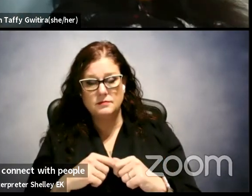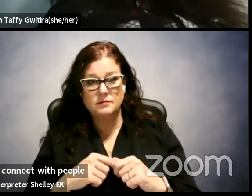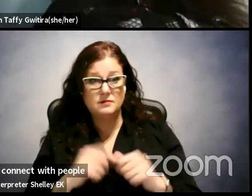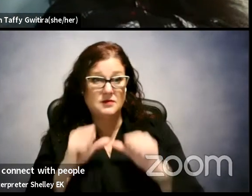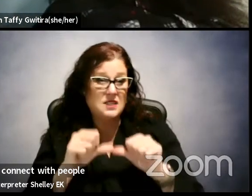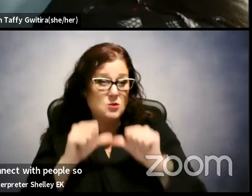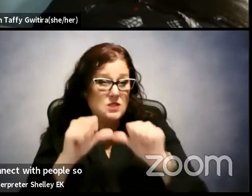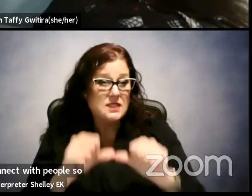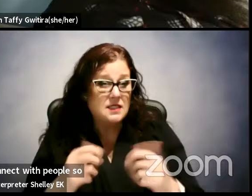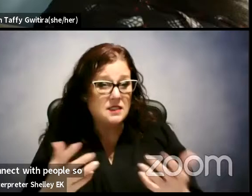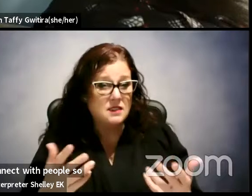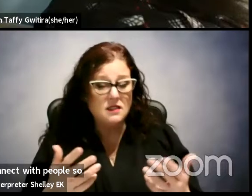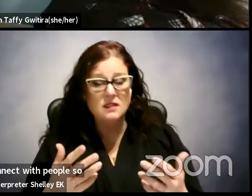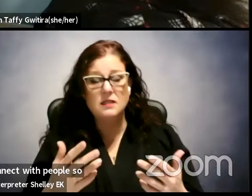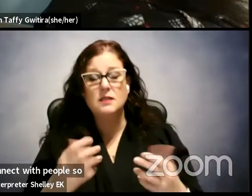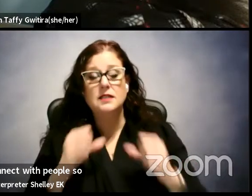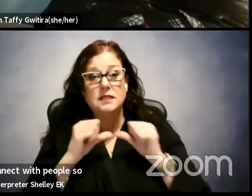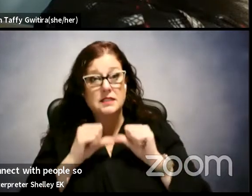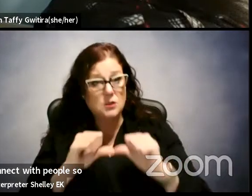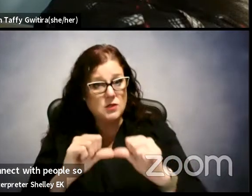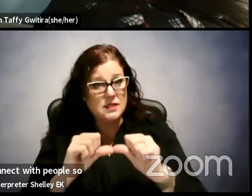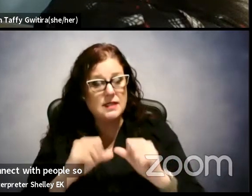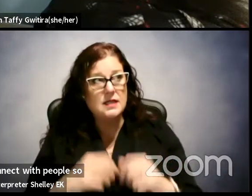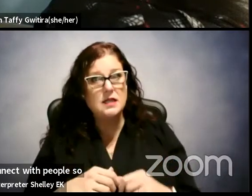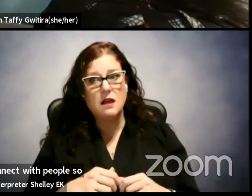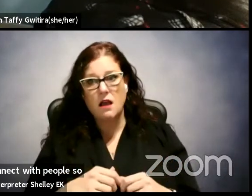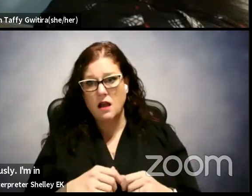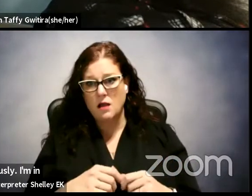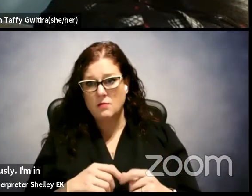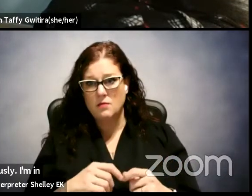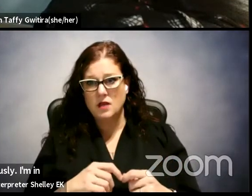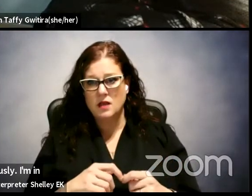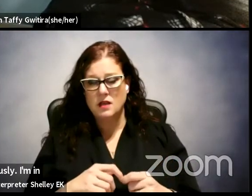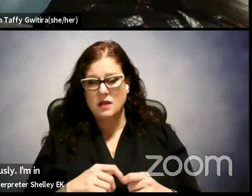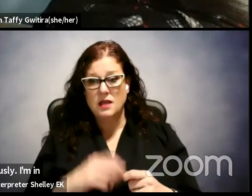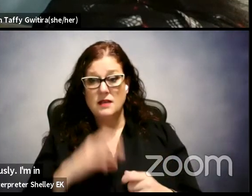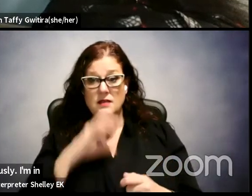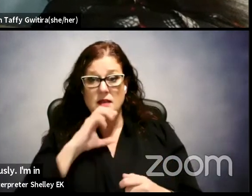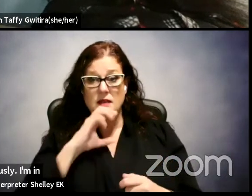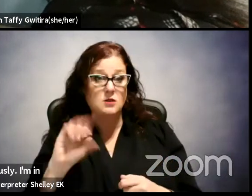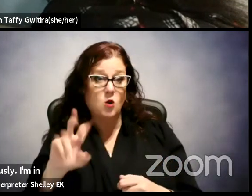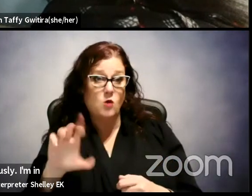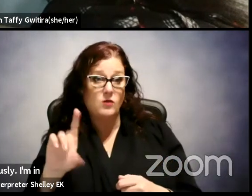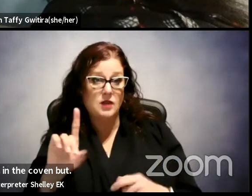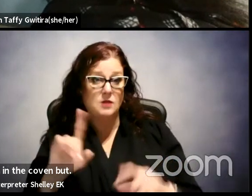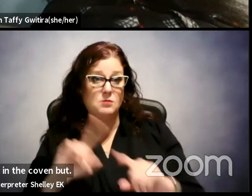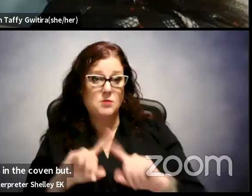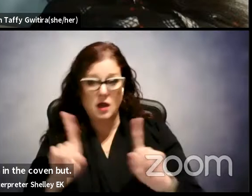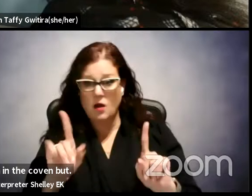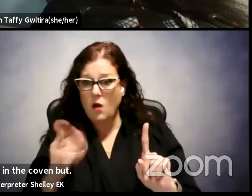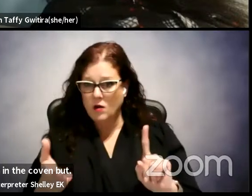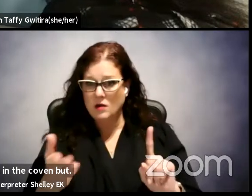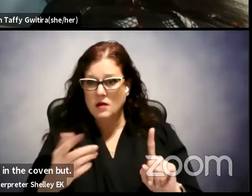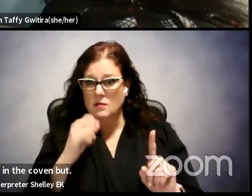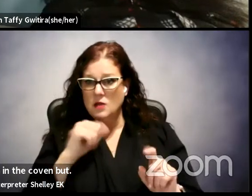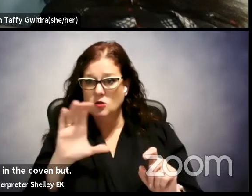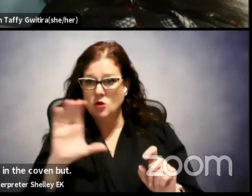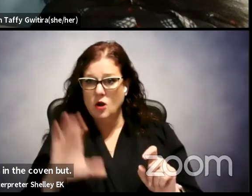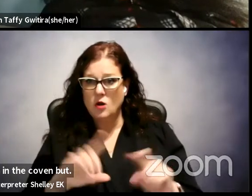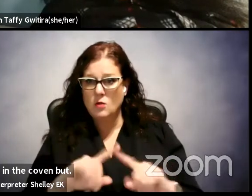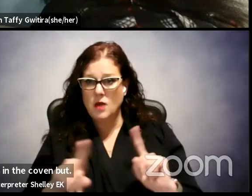continuously. I was like saying sustainably, continuously in the age of COVID. But I'm not in